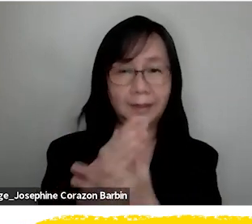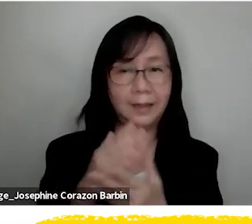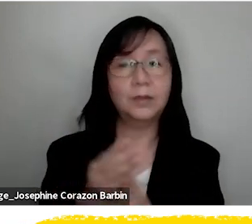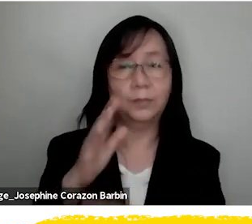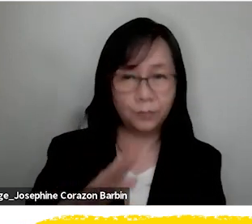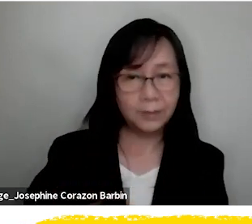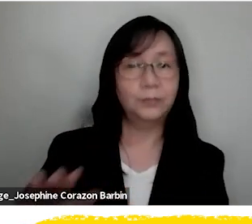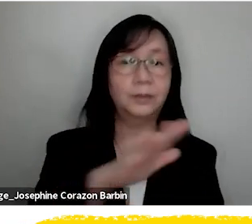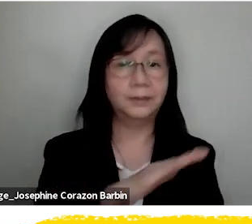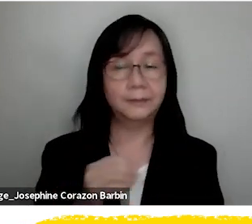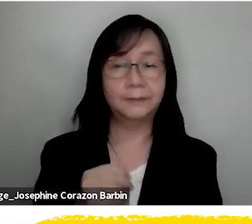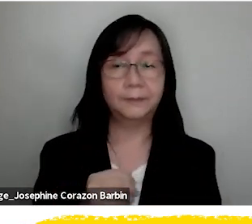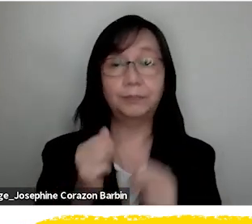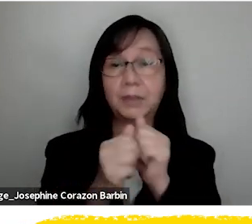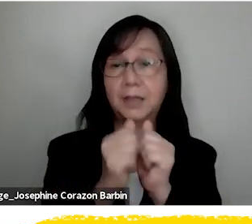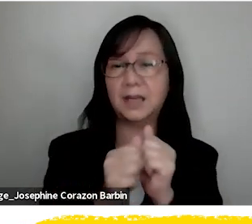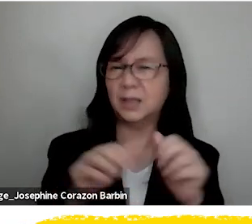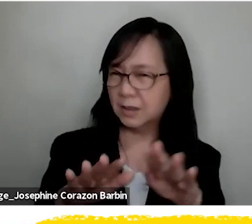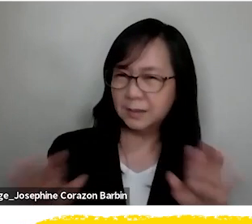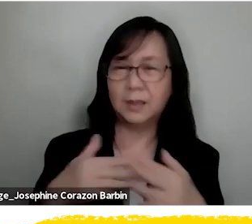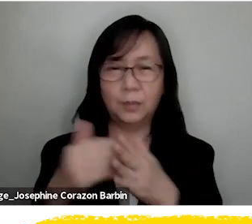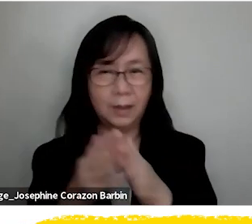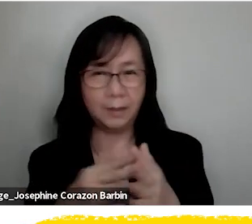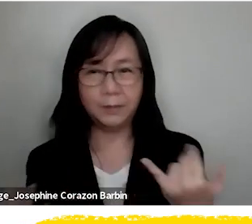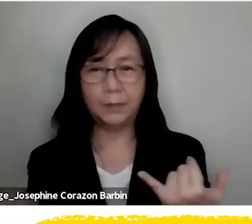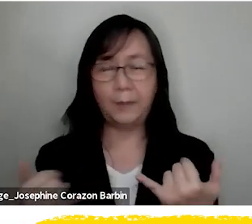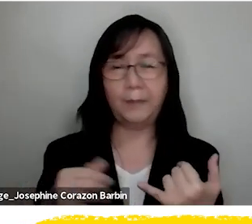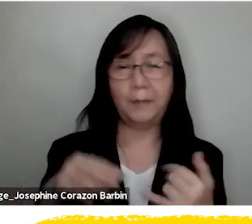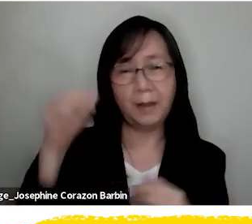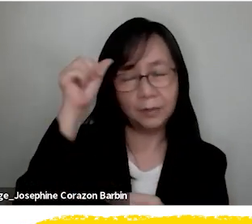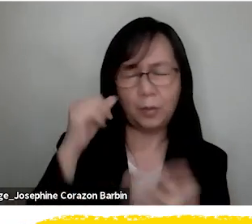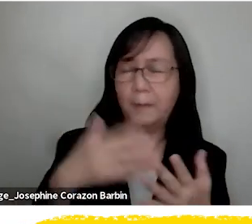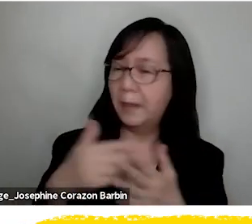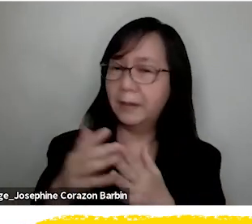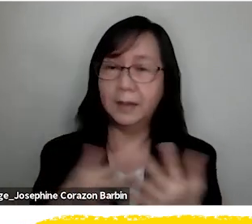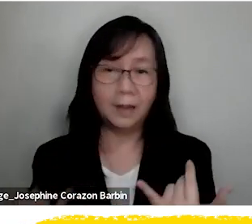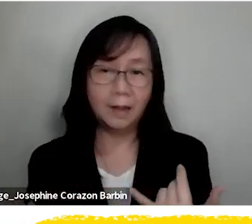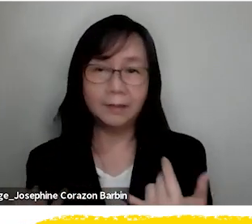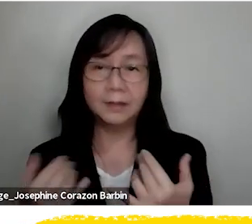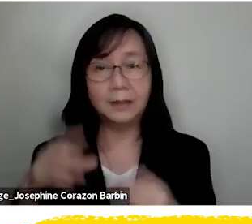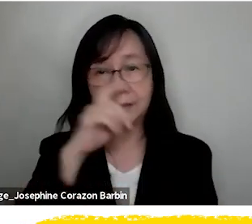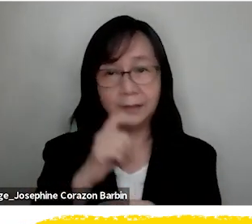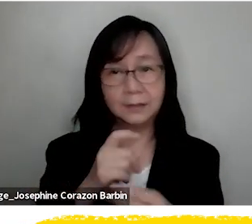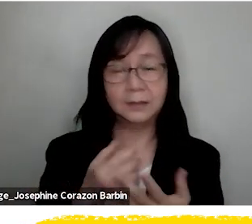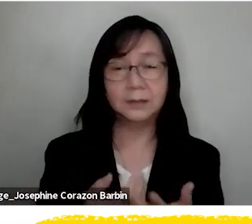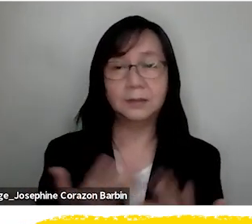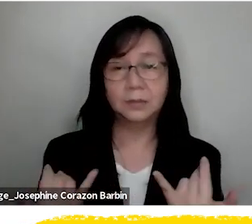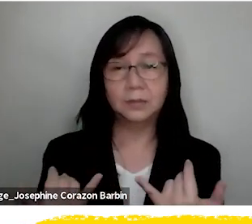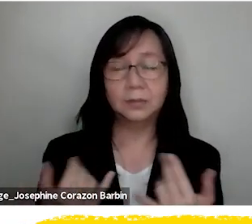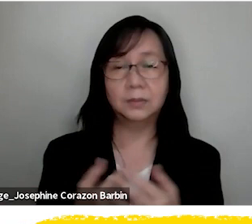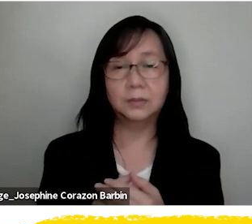everyone, meaning children, adult, no matter the age,